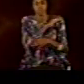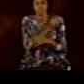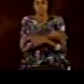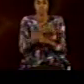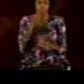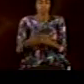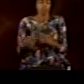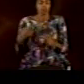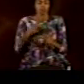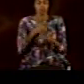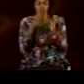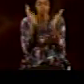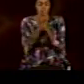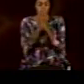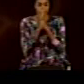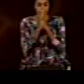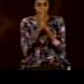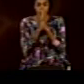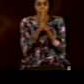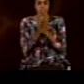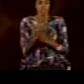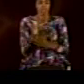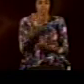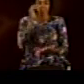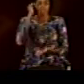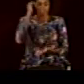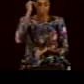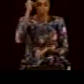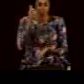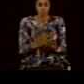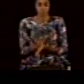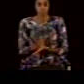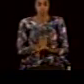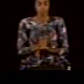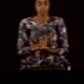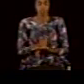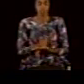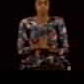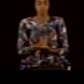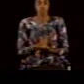name we pray. Amen.